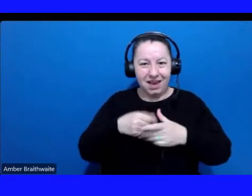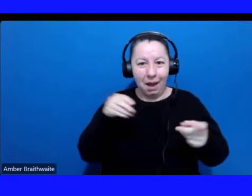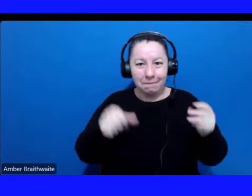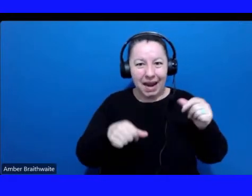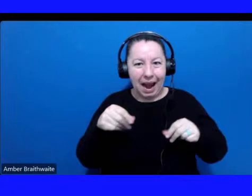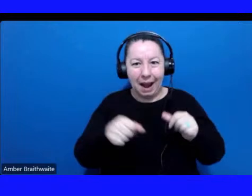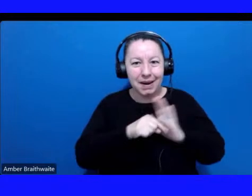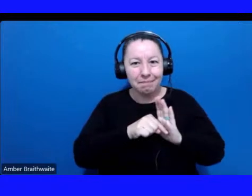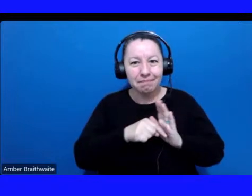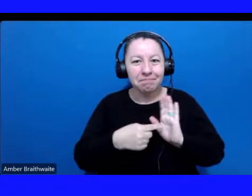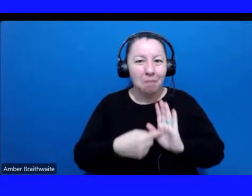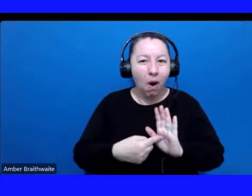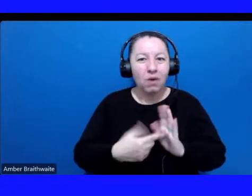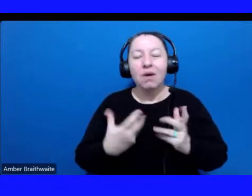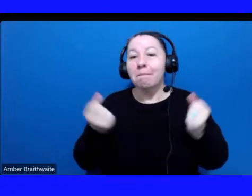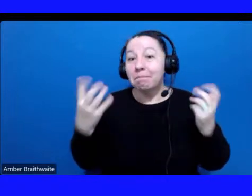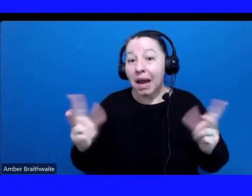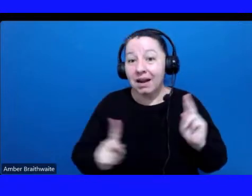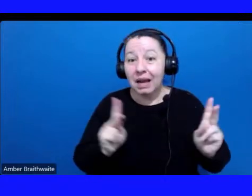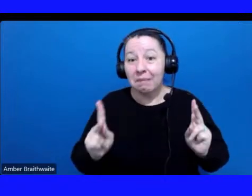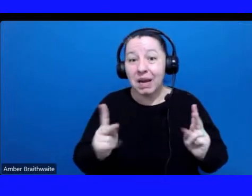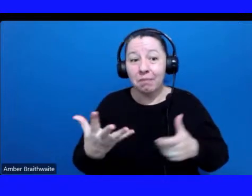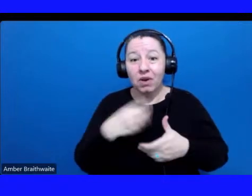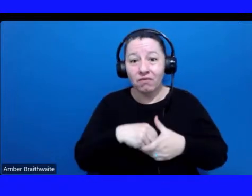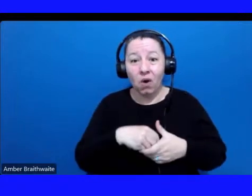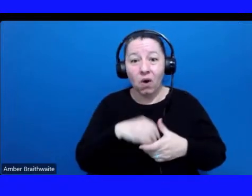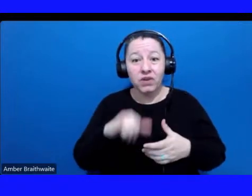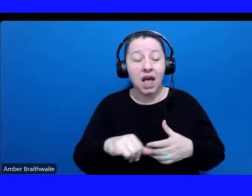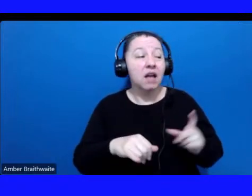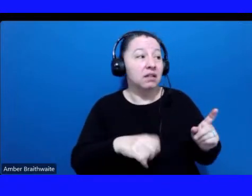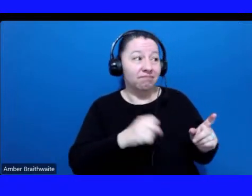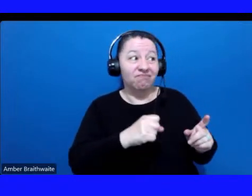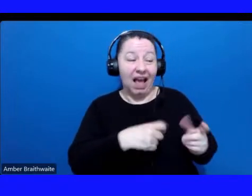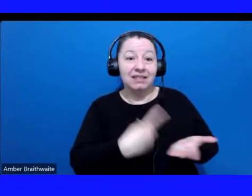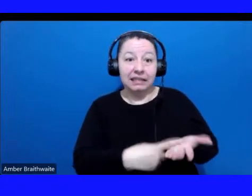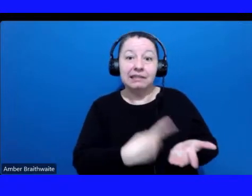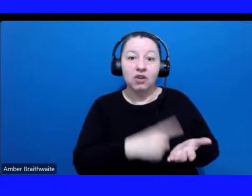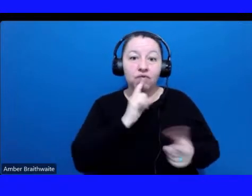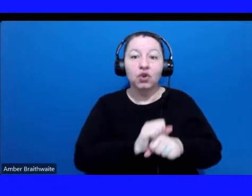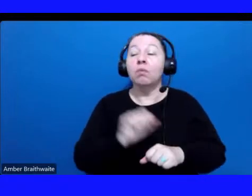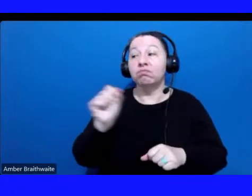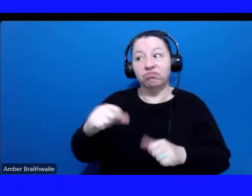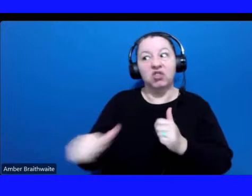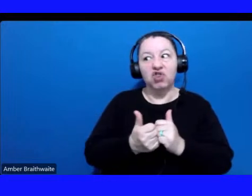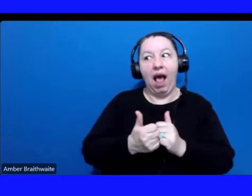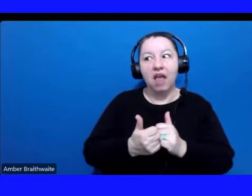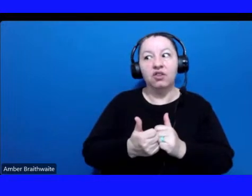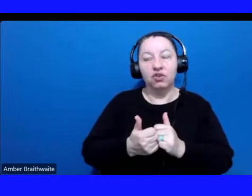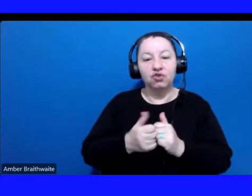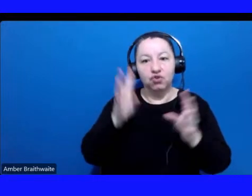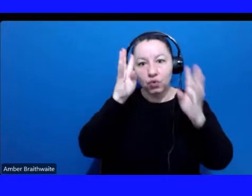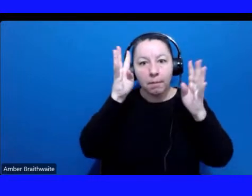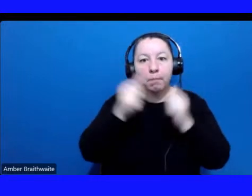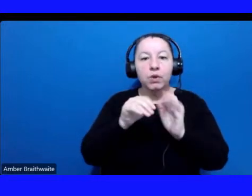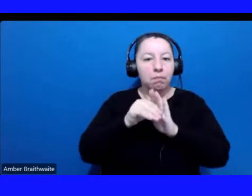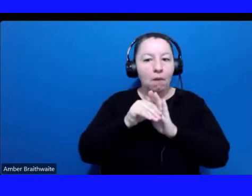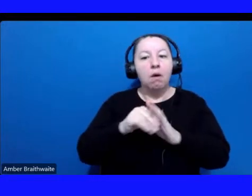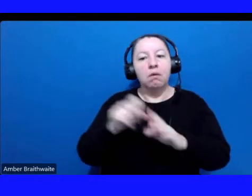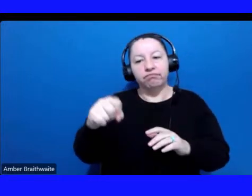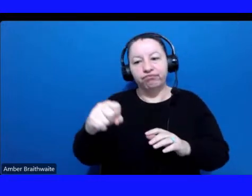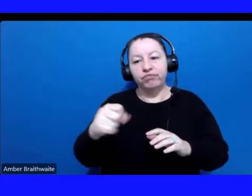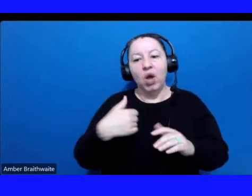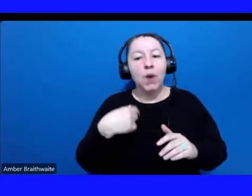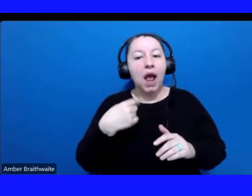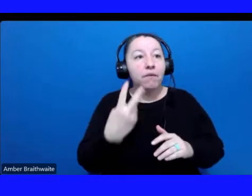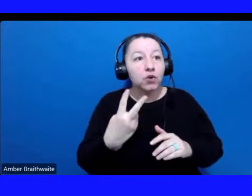I've wanted to see mommy and children together in therapy for a long time. So bravo, it's just